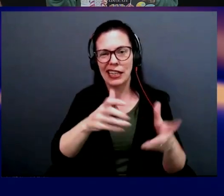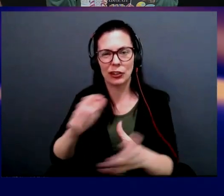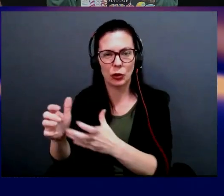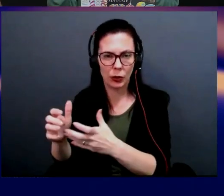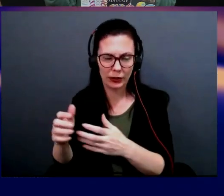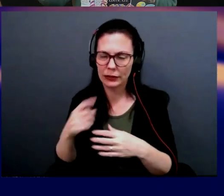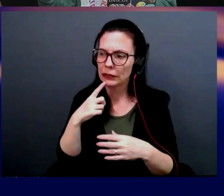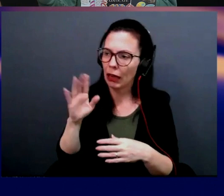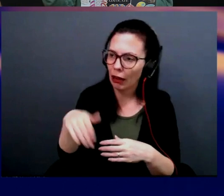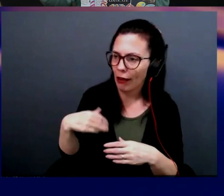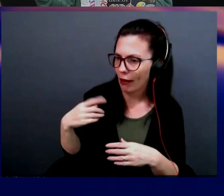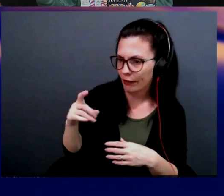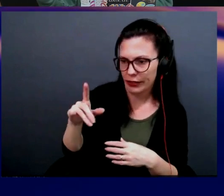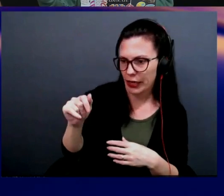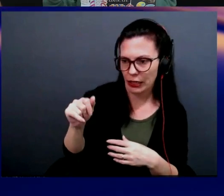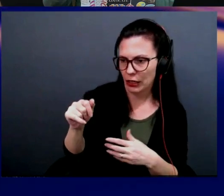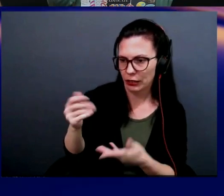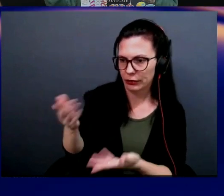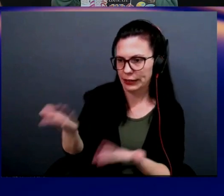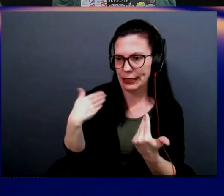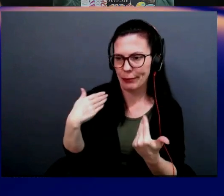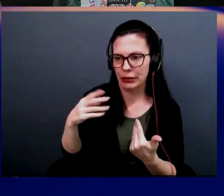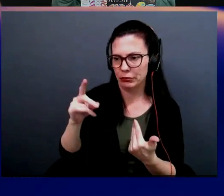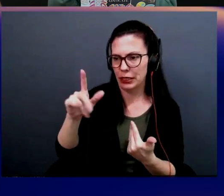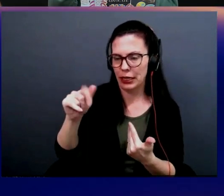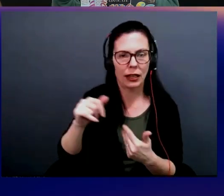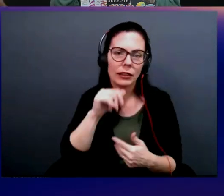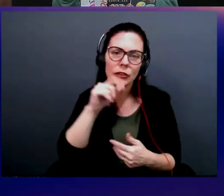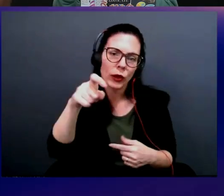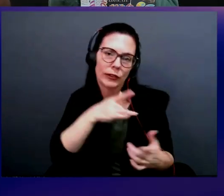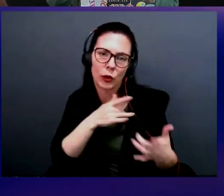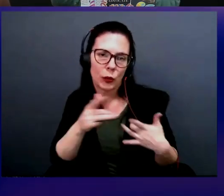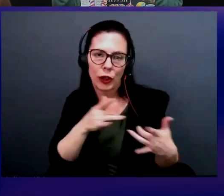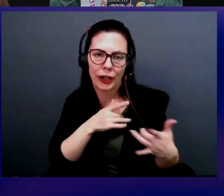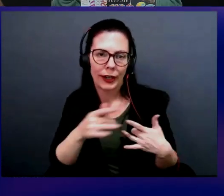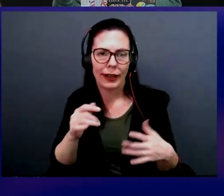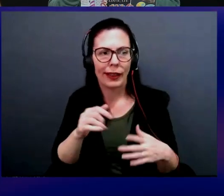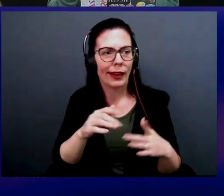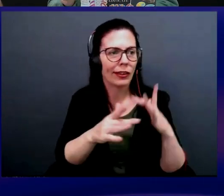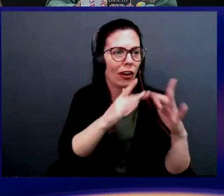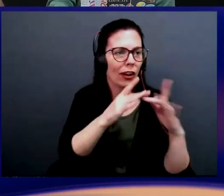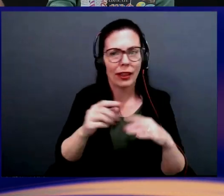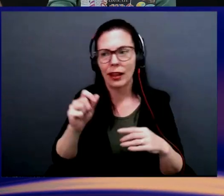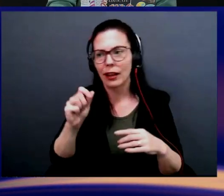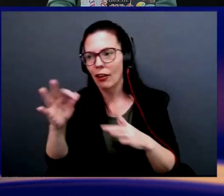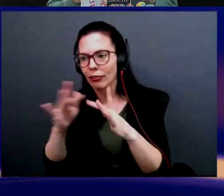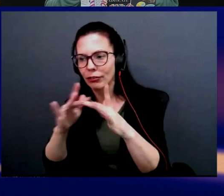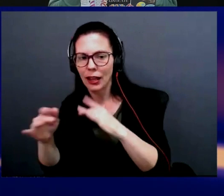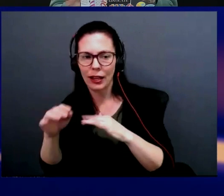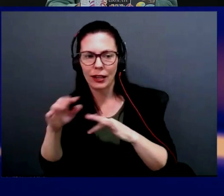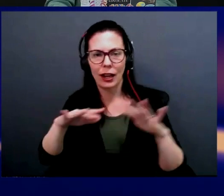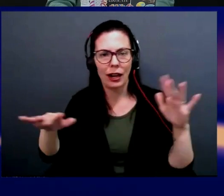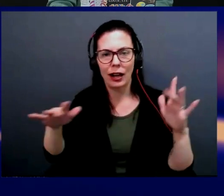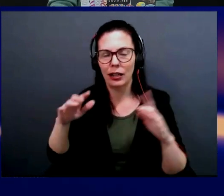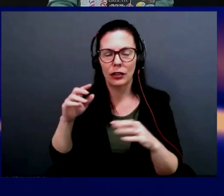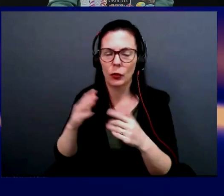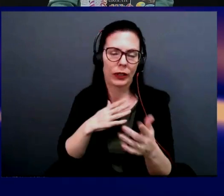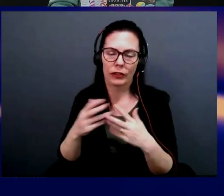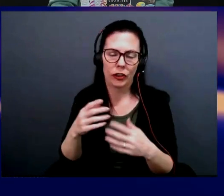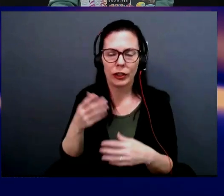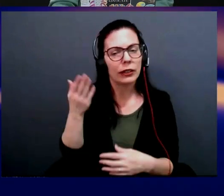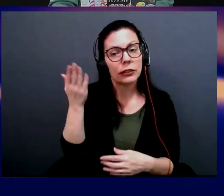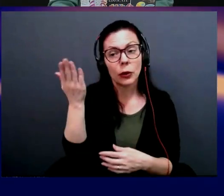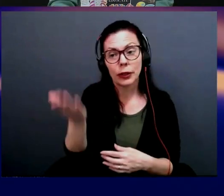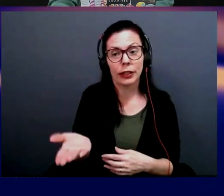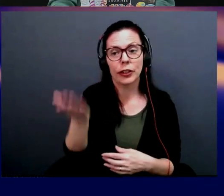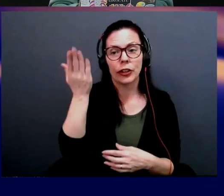have data, give me the data. You don't need to worry about like online, across offline, browsers, any of that stuff. So like here, I'm just doing